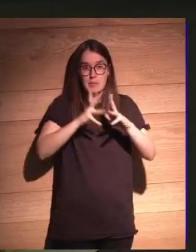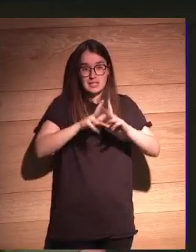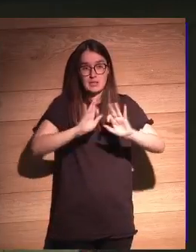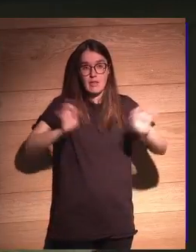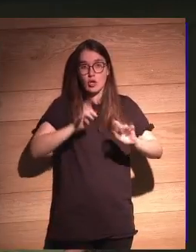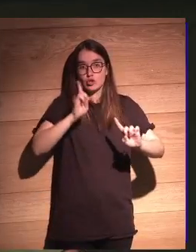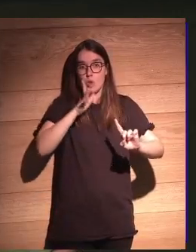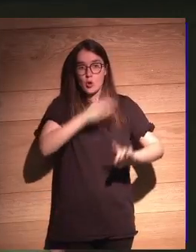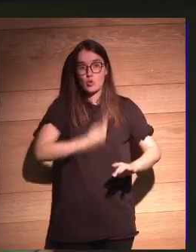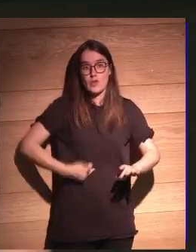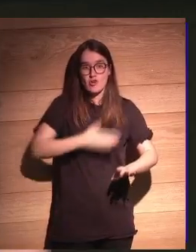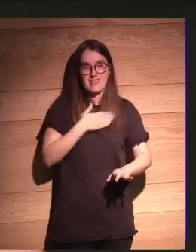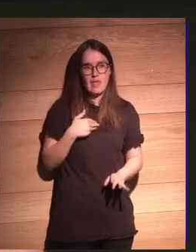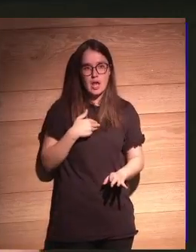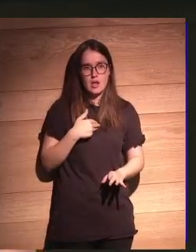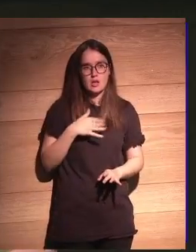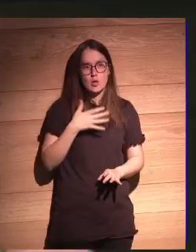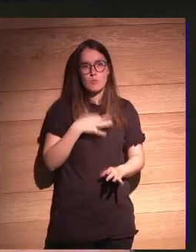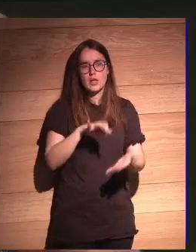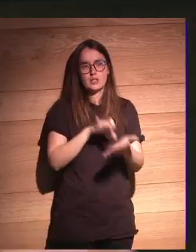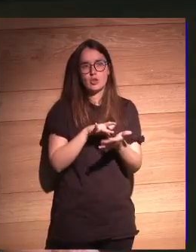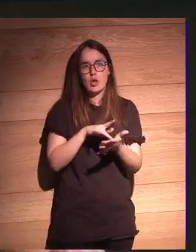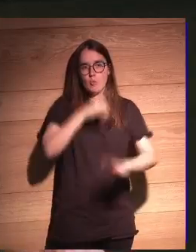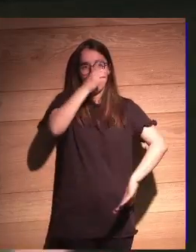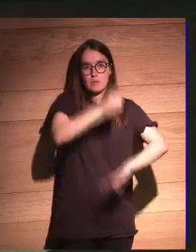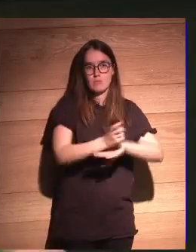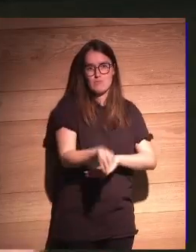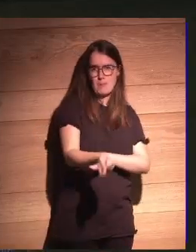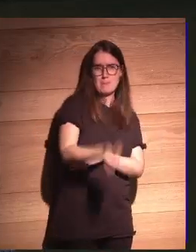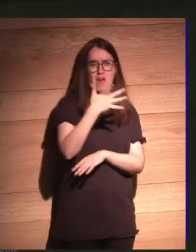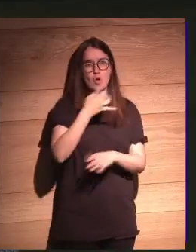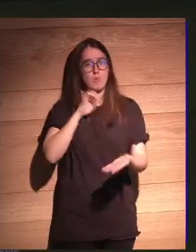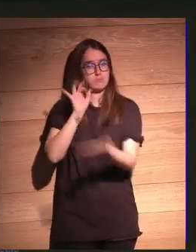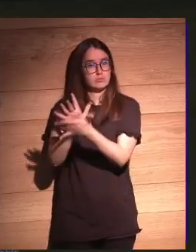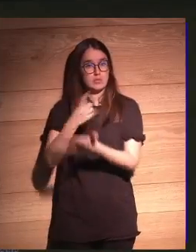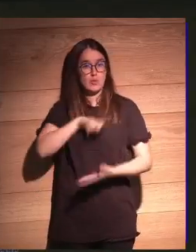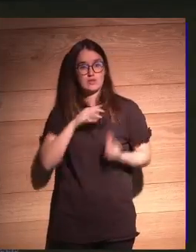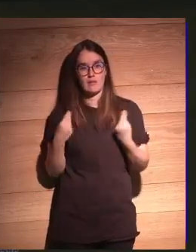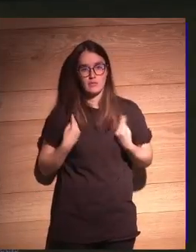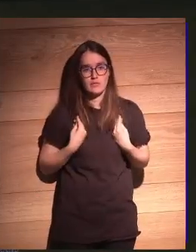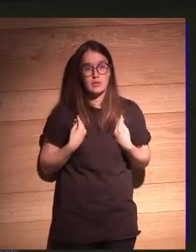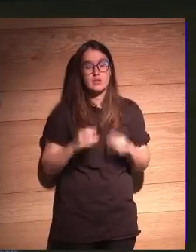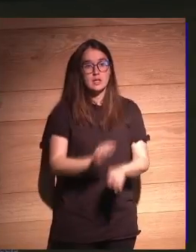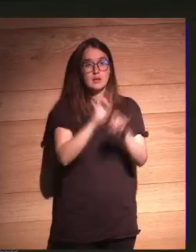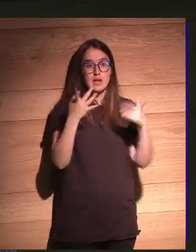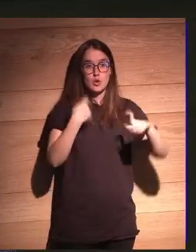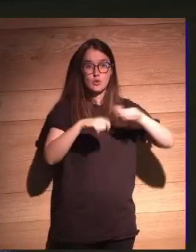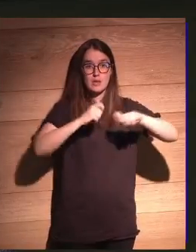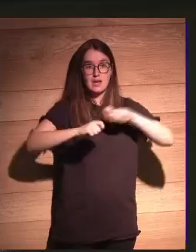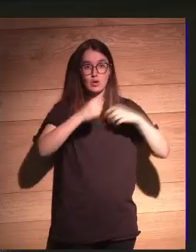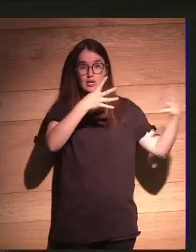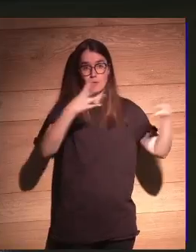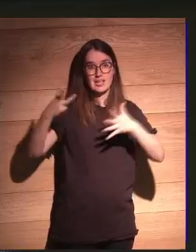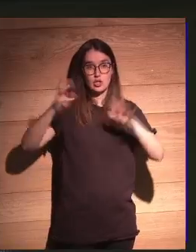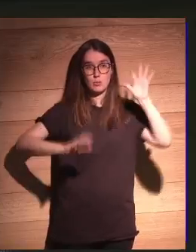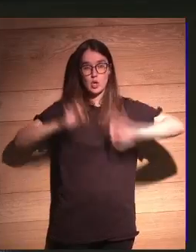anything. Administration, just because the owner of our house decides to do that, we can have an abusive increase, or we may have been